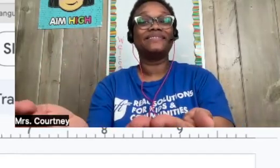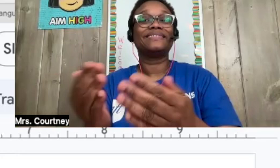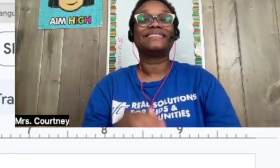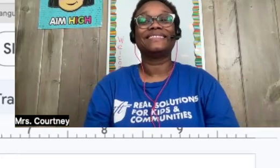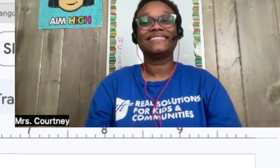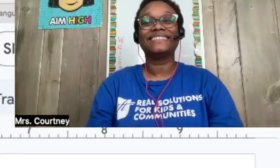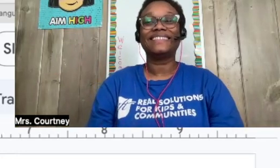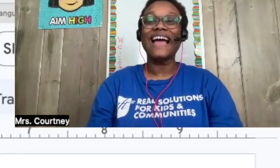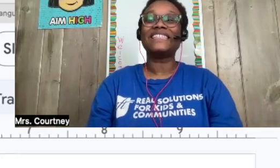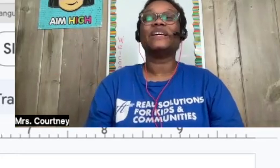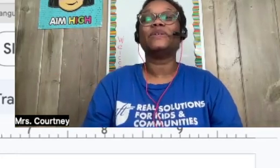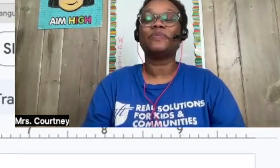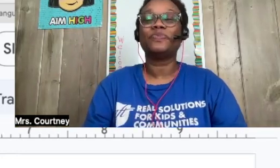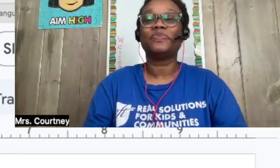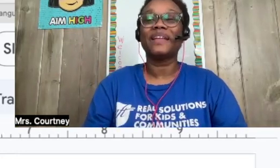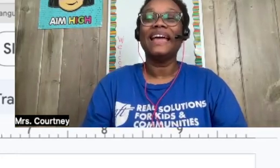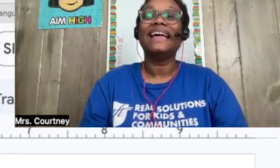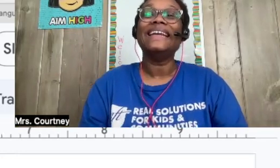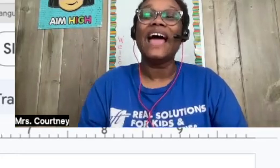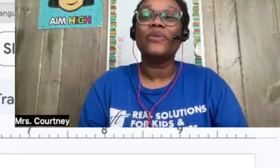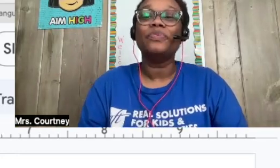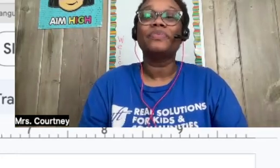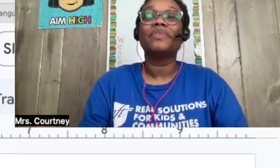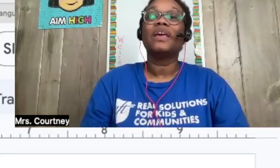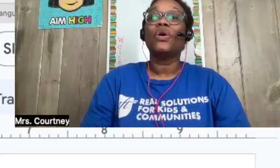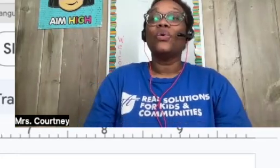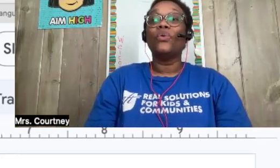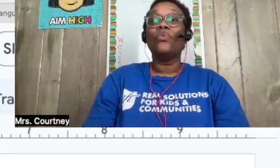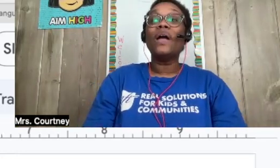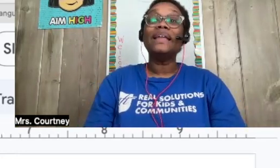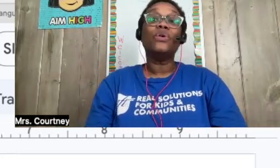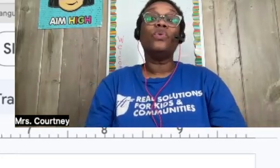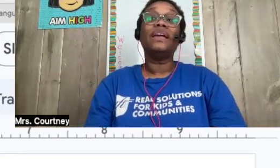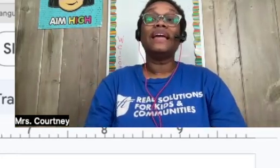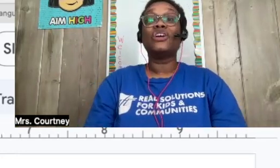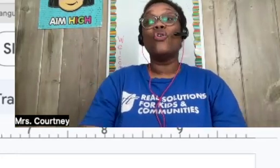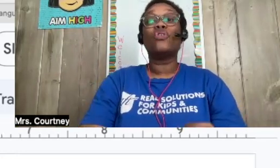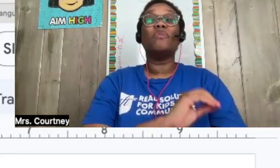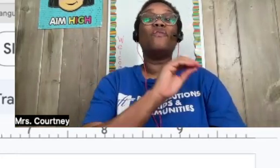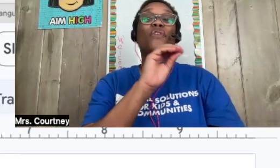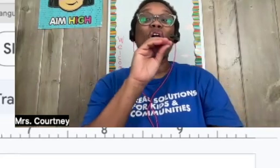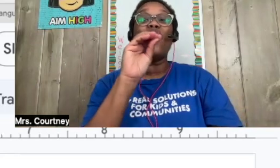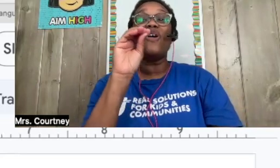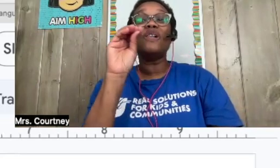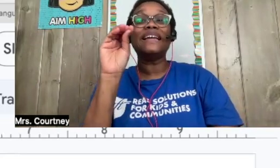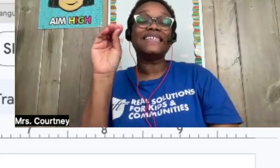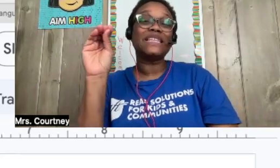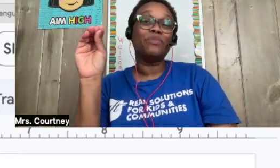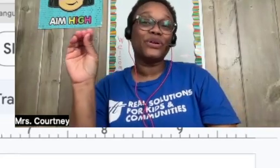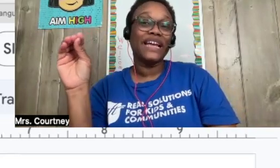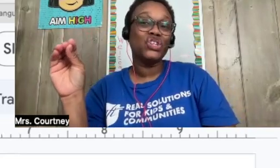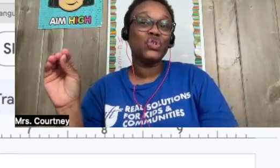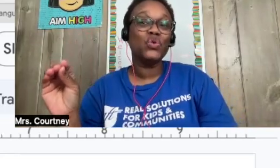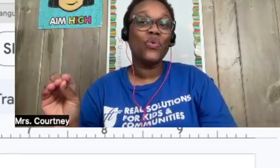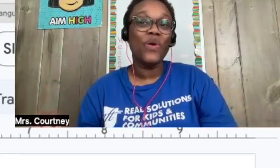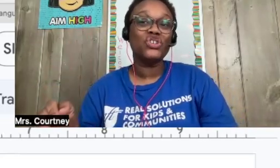Thanksgiving. Excellent. Now, when we go from fall in